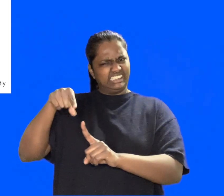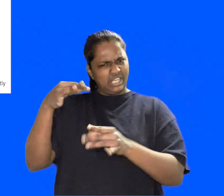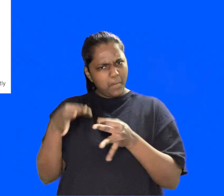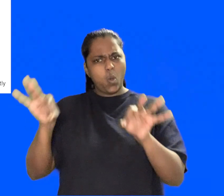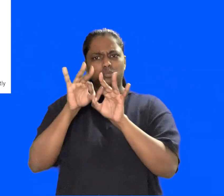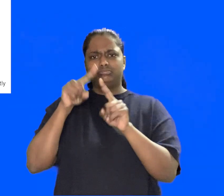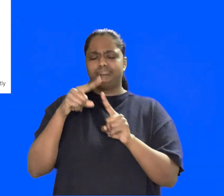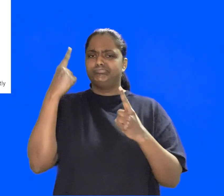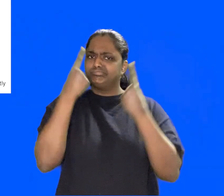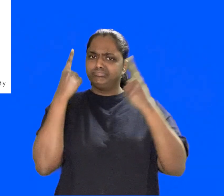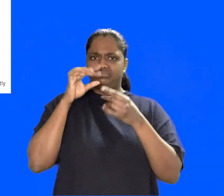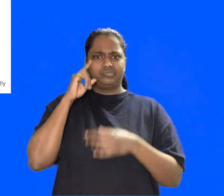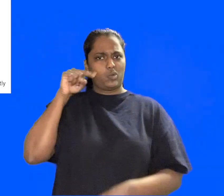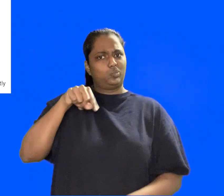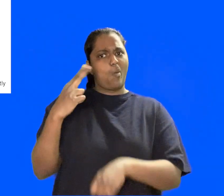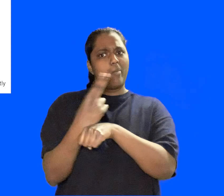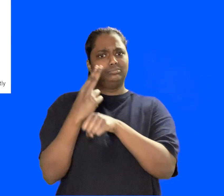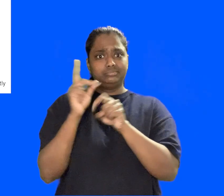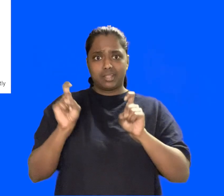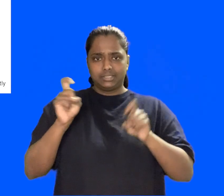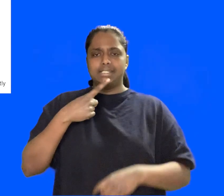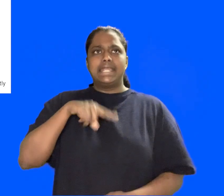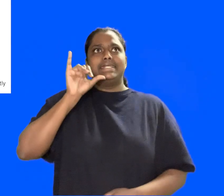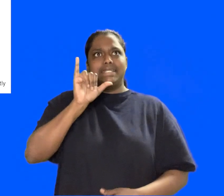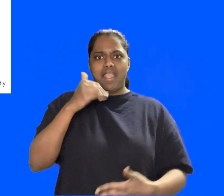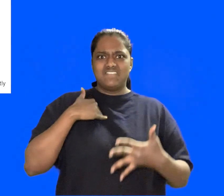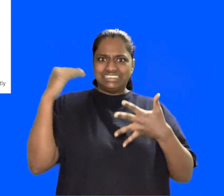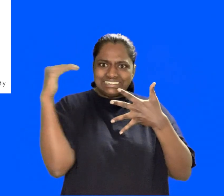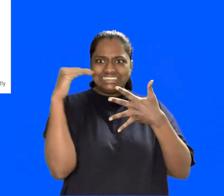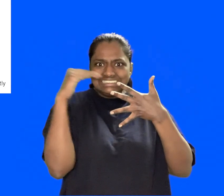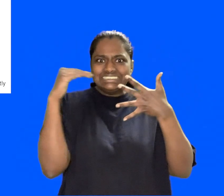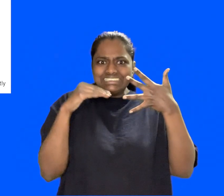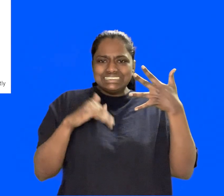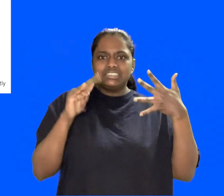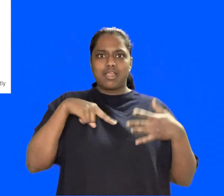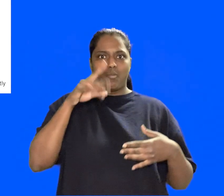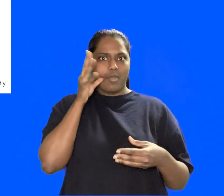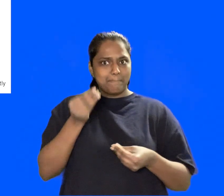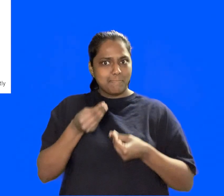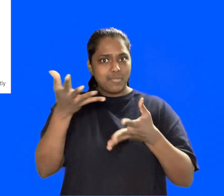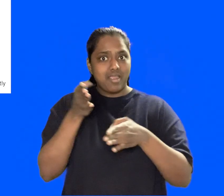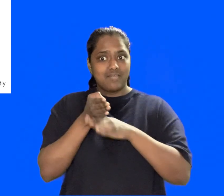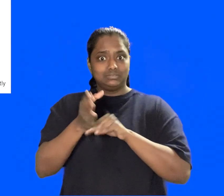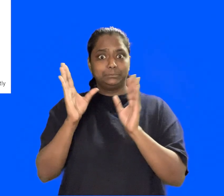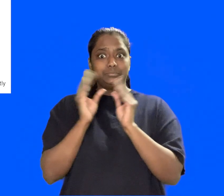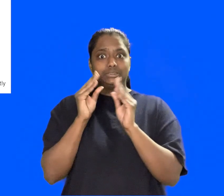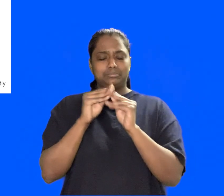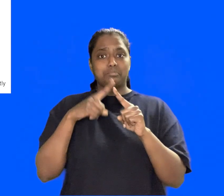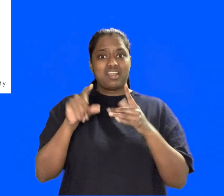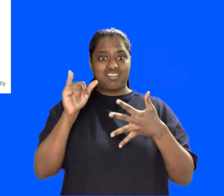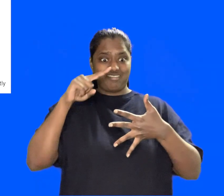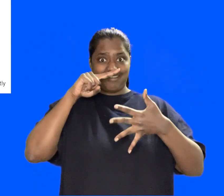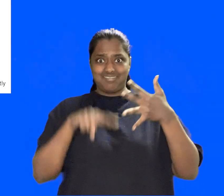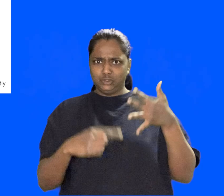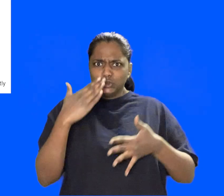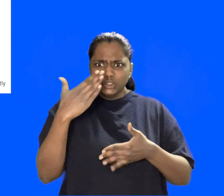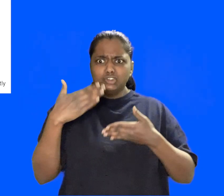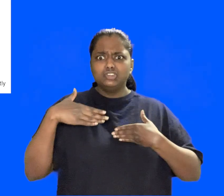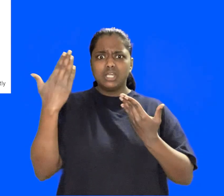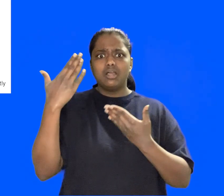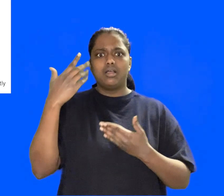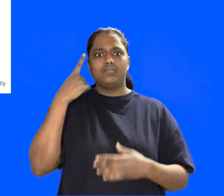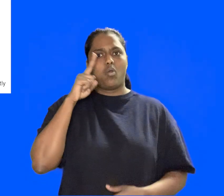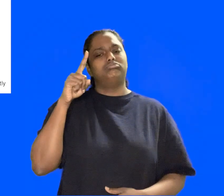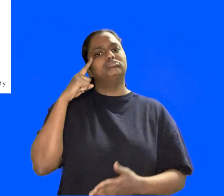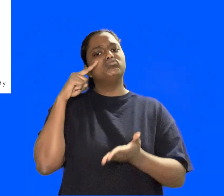the meeting that we just need to like tidy up a little bit. But these are kind of good, maybe suggestions for more research